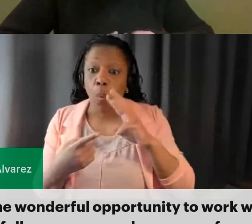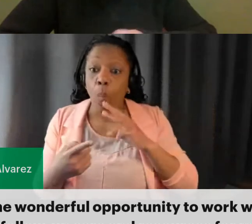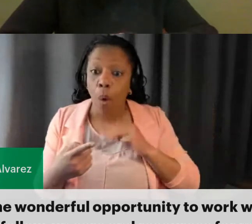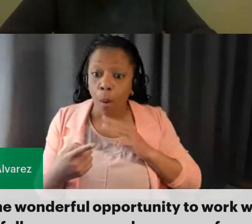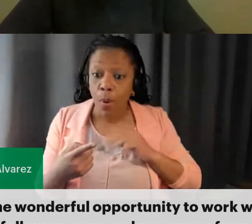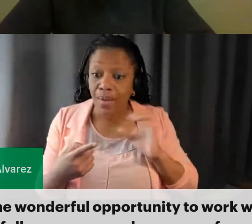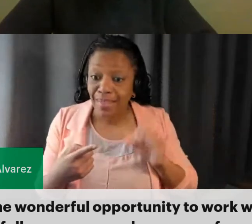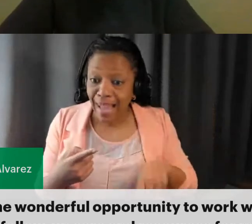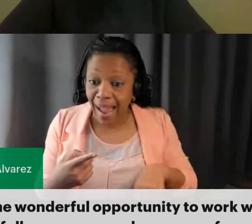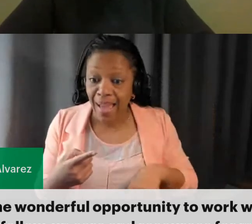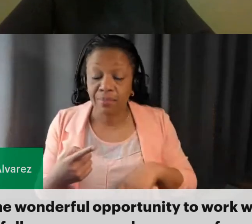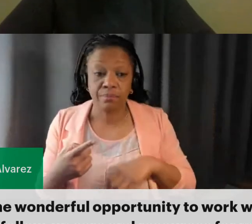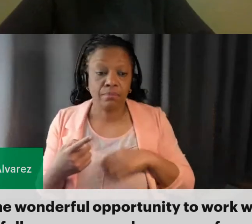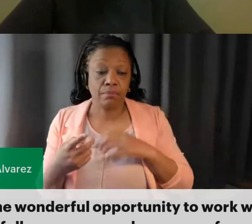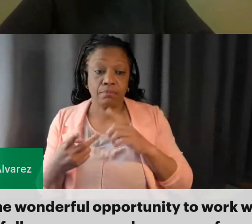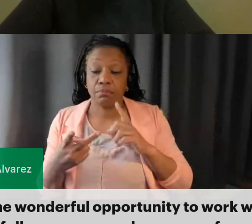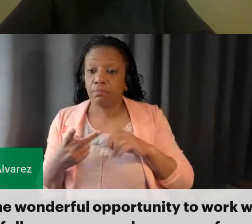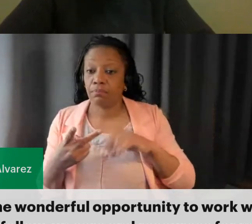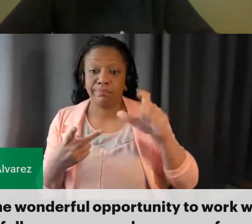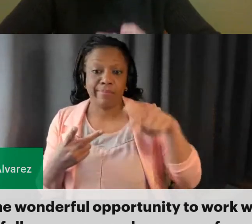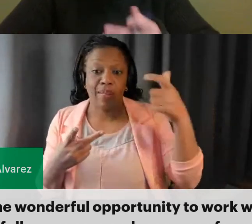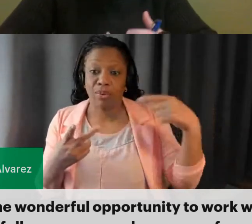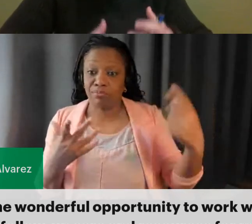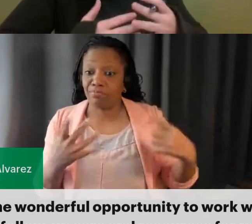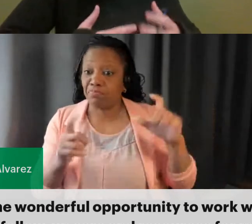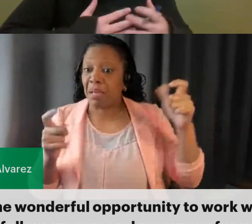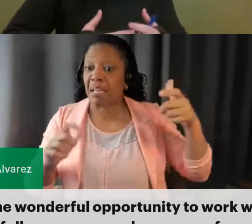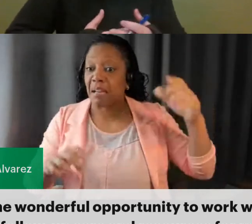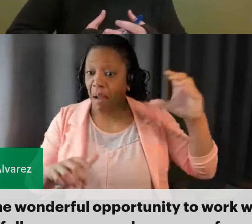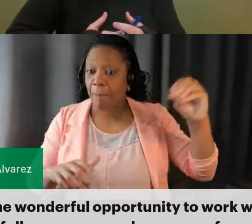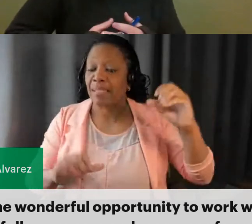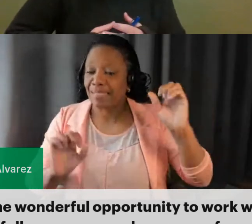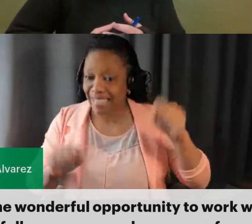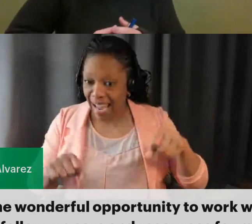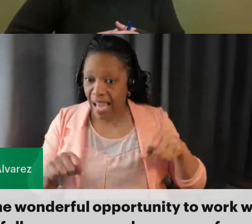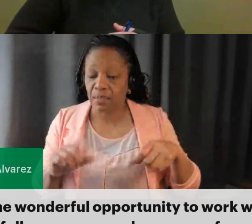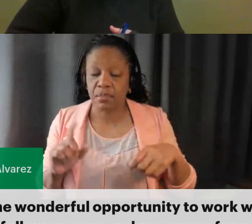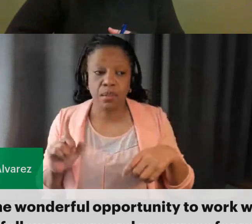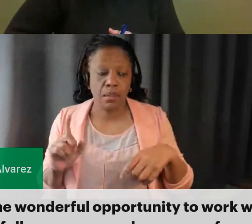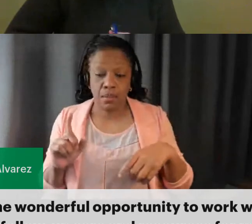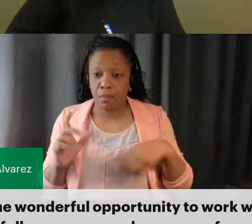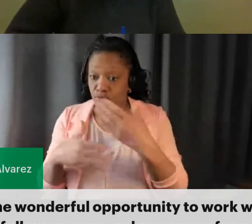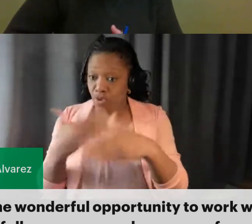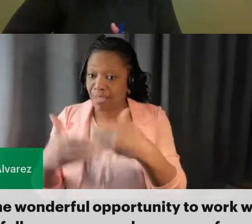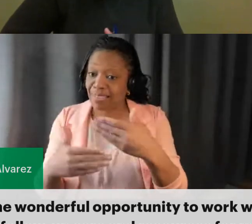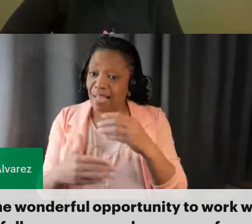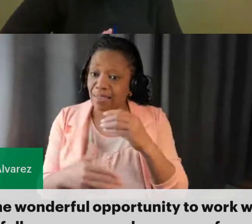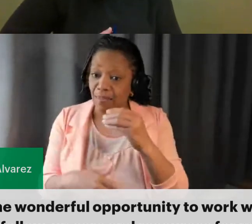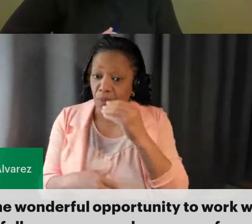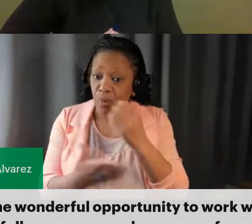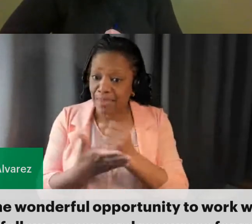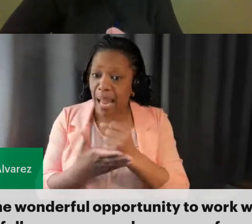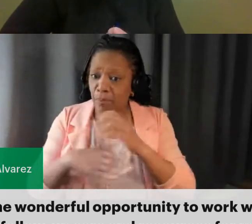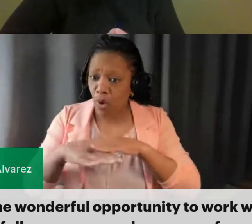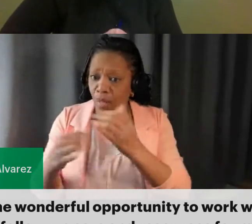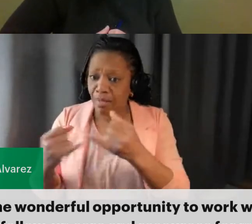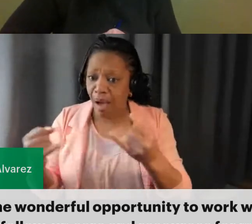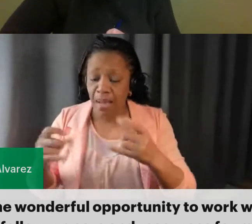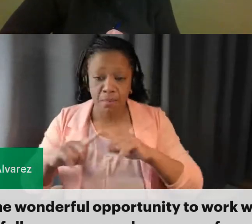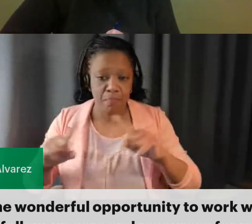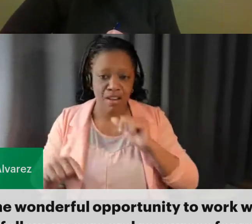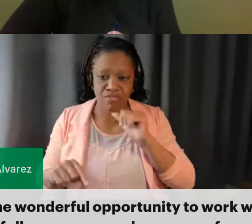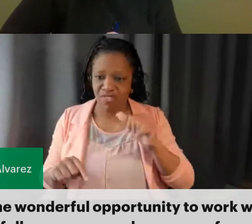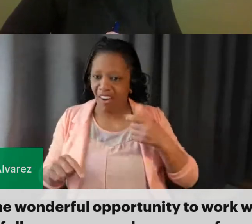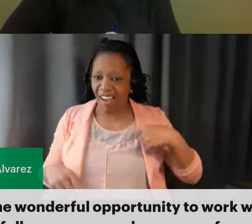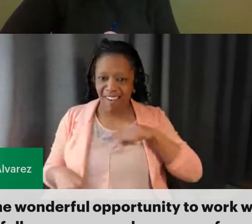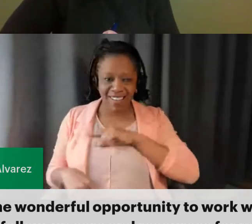on because everybody deserves to have access to food in whatever way they need it. Some folks are homebound. Some